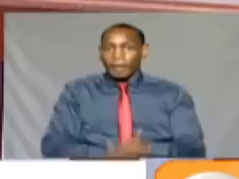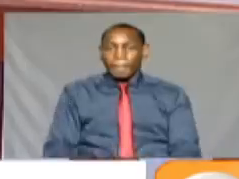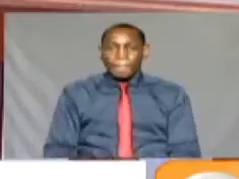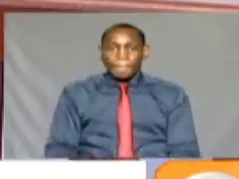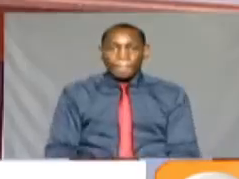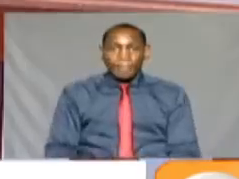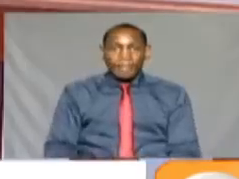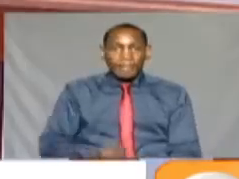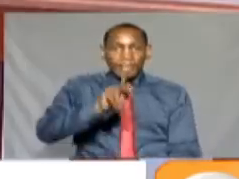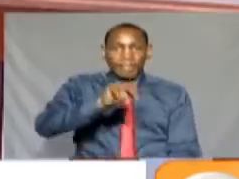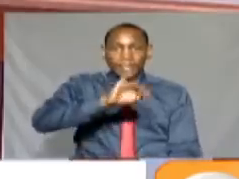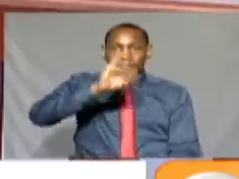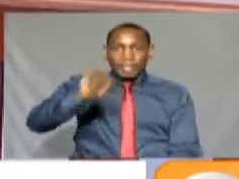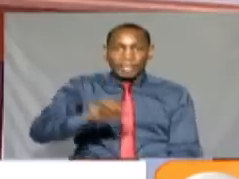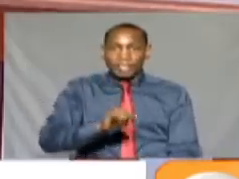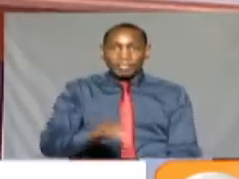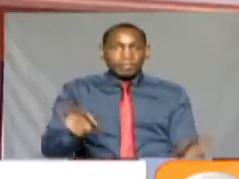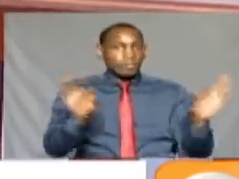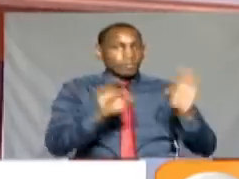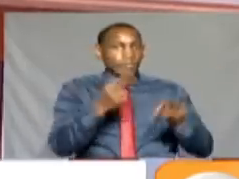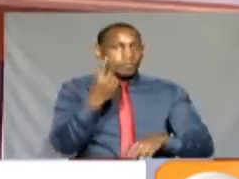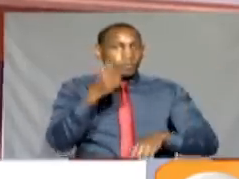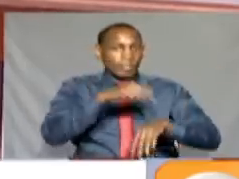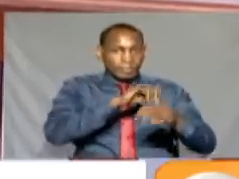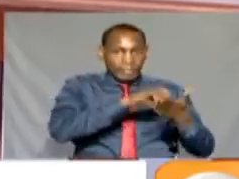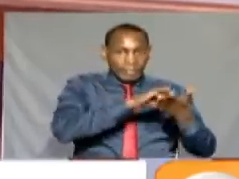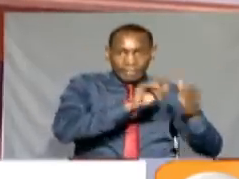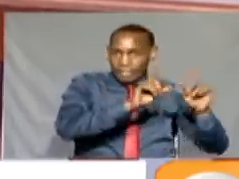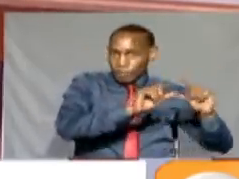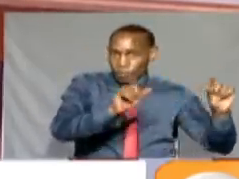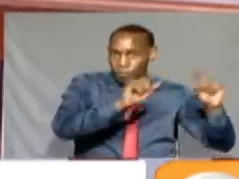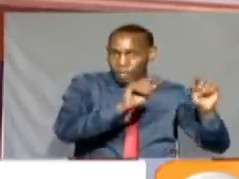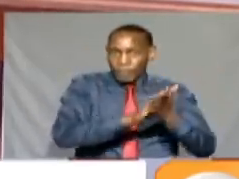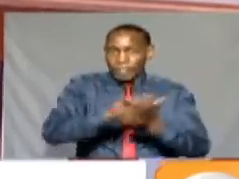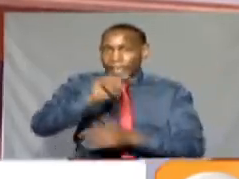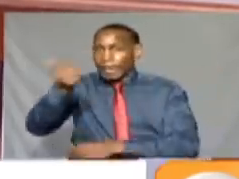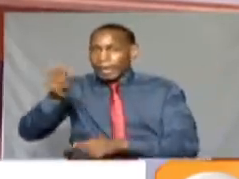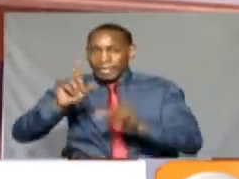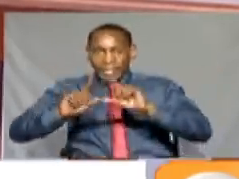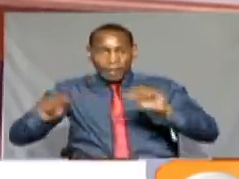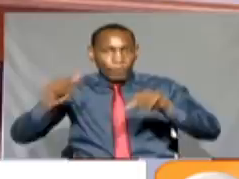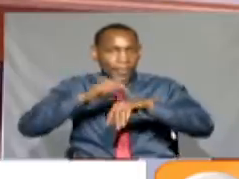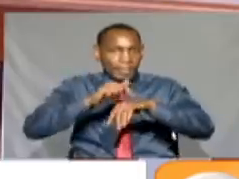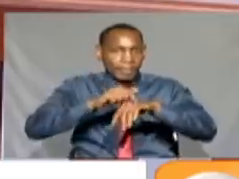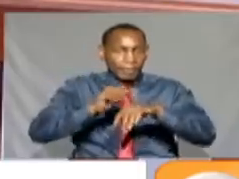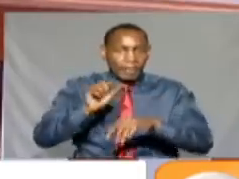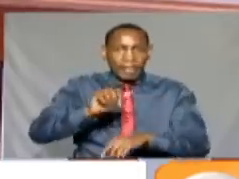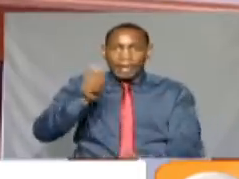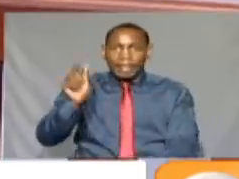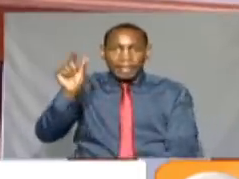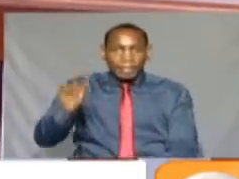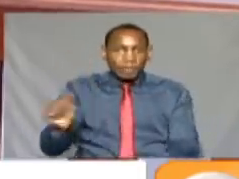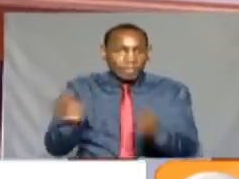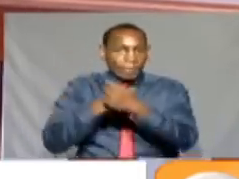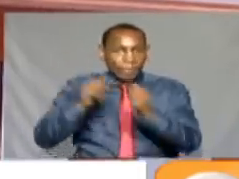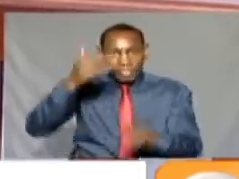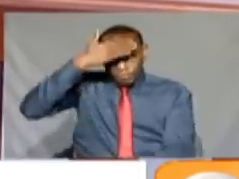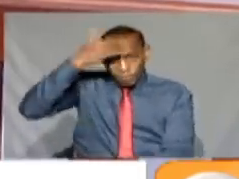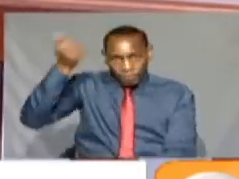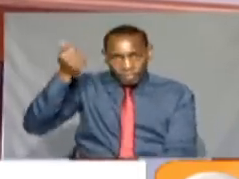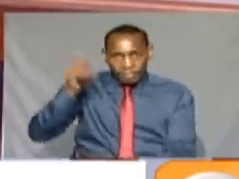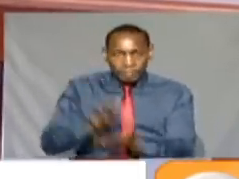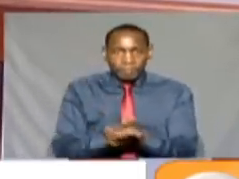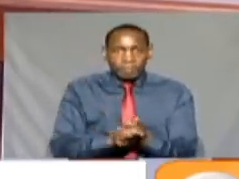KJ has surprised us twice. There's that one. Naira Ngine, when this guy, I'll never forget, when I said